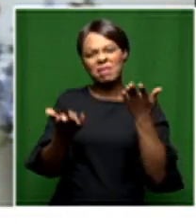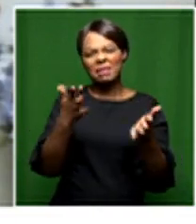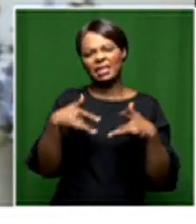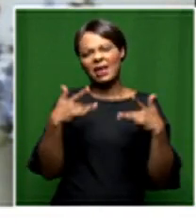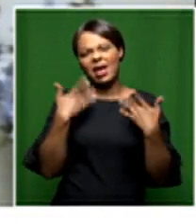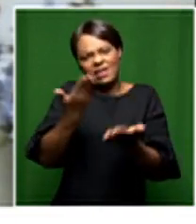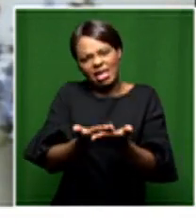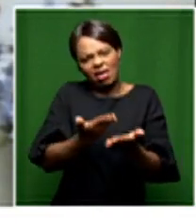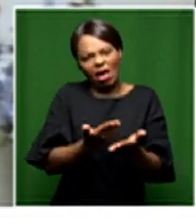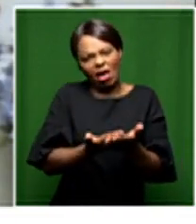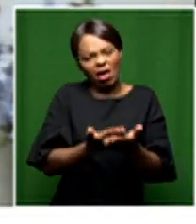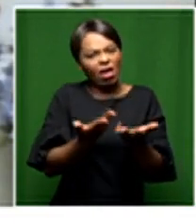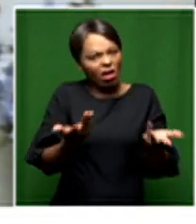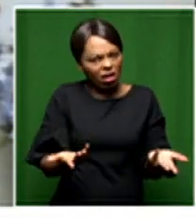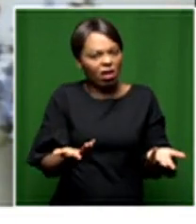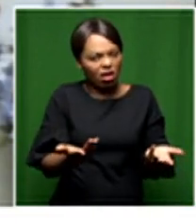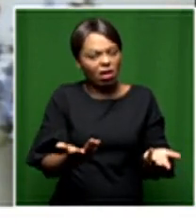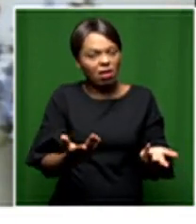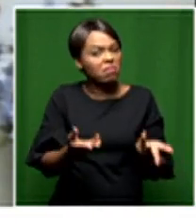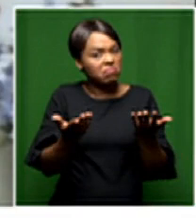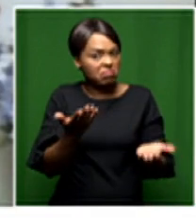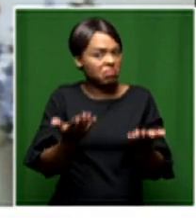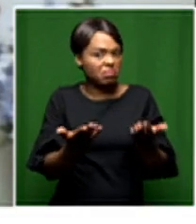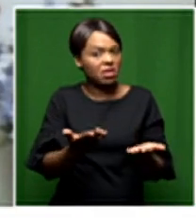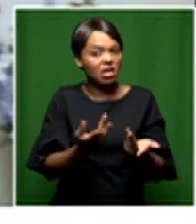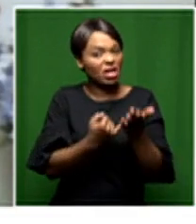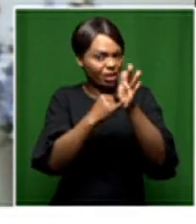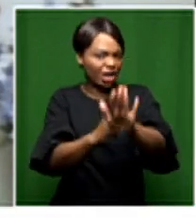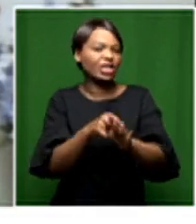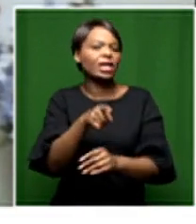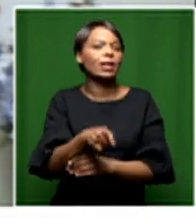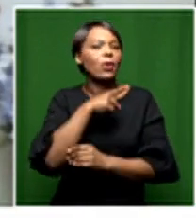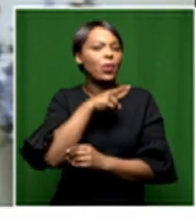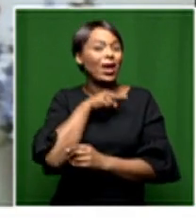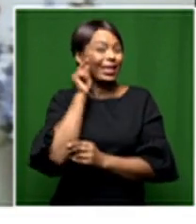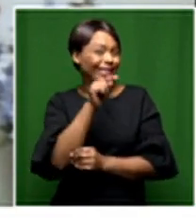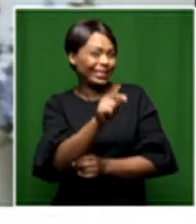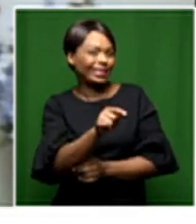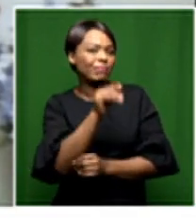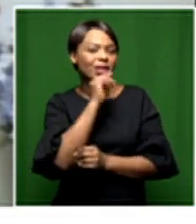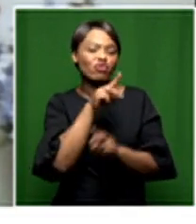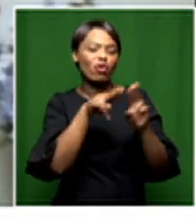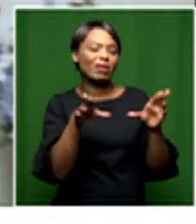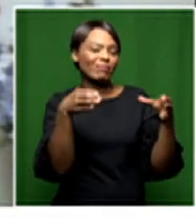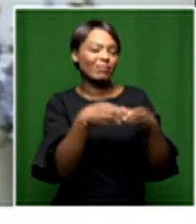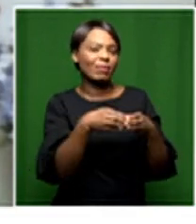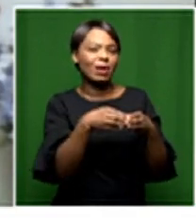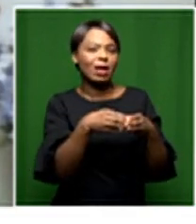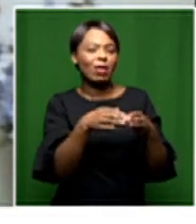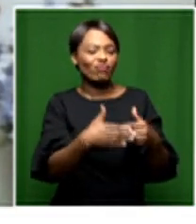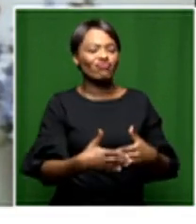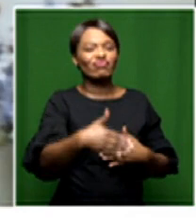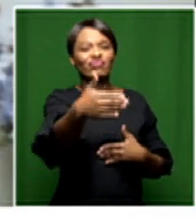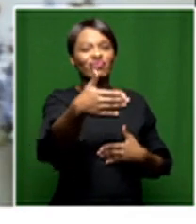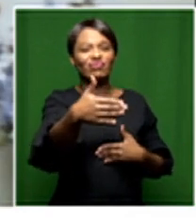is definitely an indication, it will be an indication that this is not a party with long-term